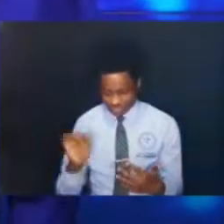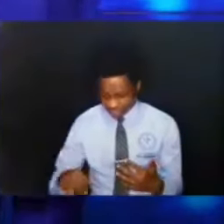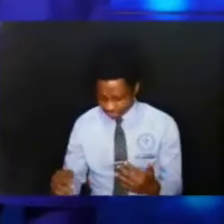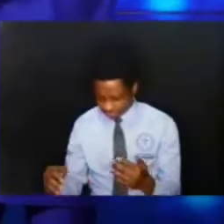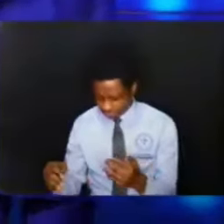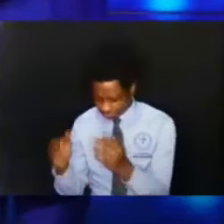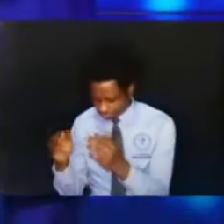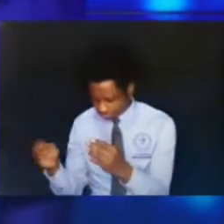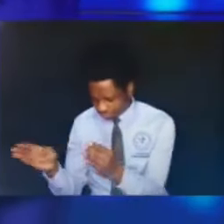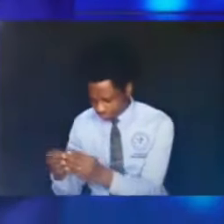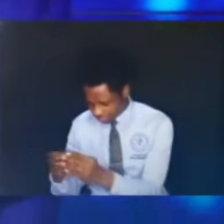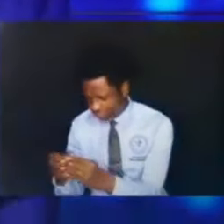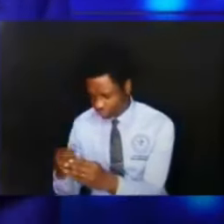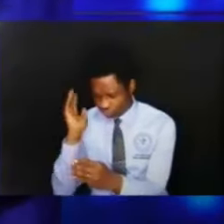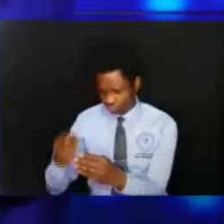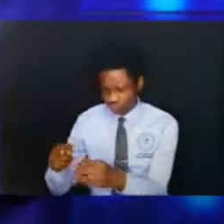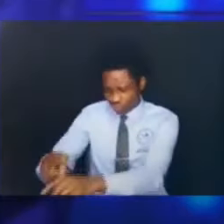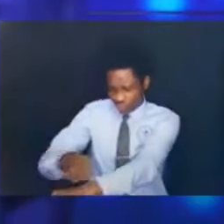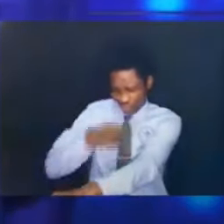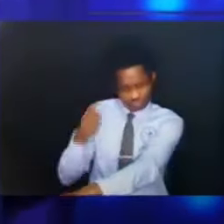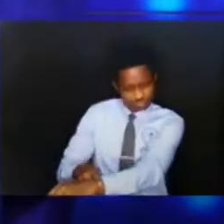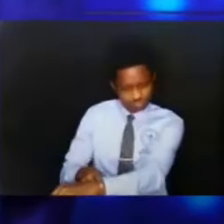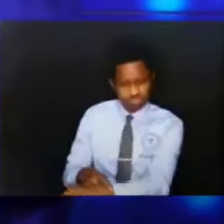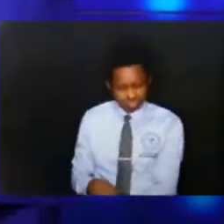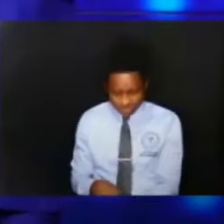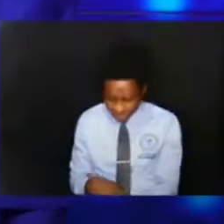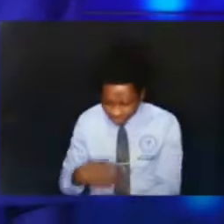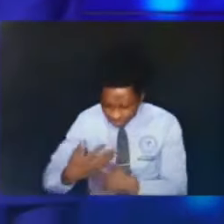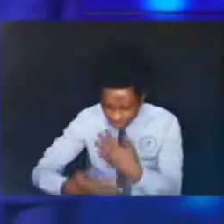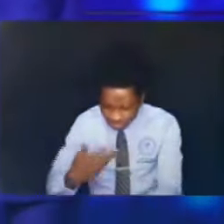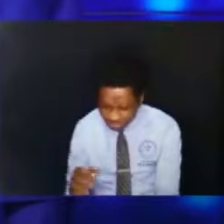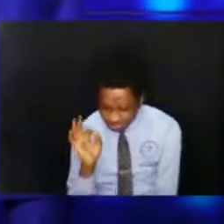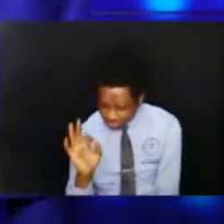meeting. At the point, I was not seeing him.